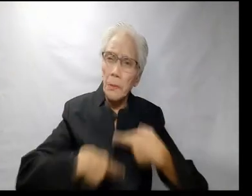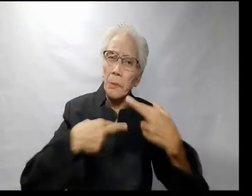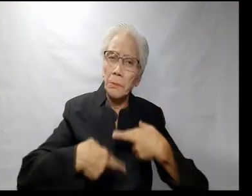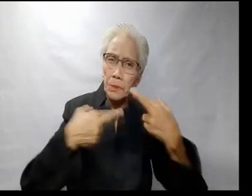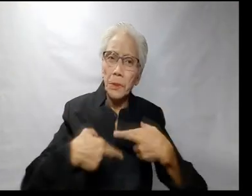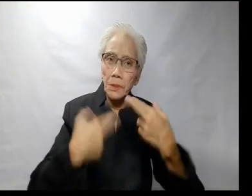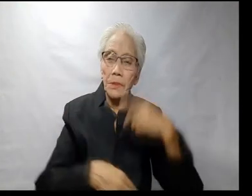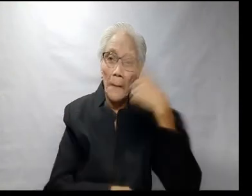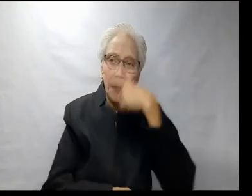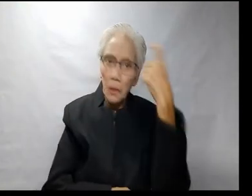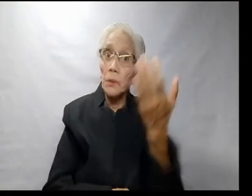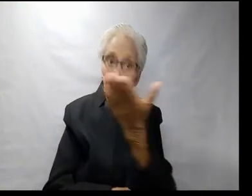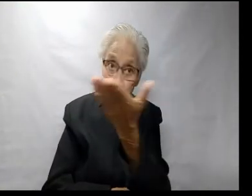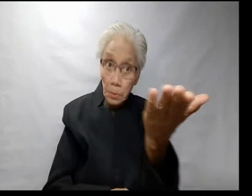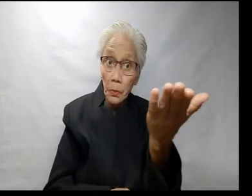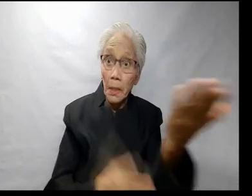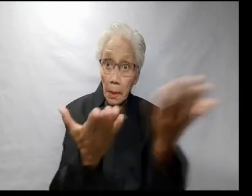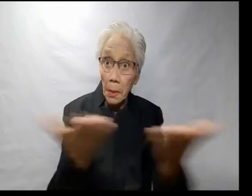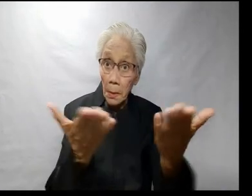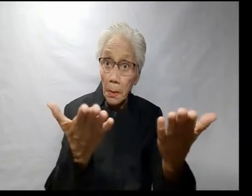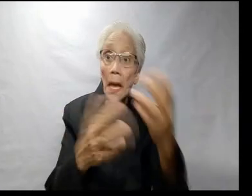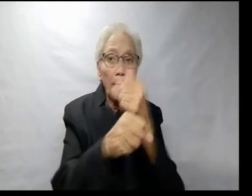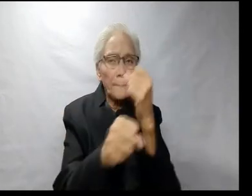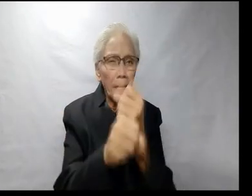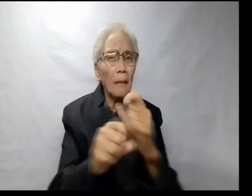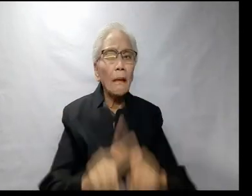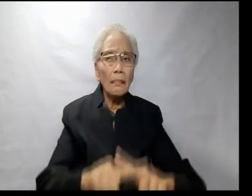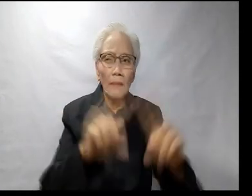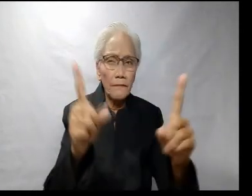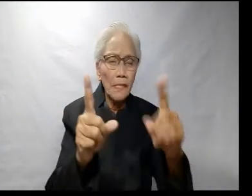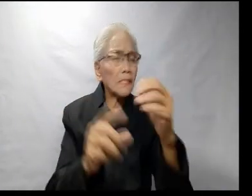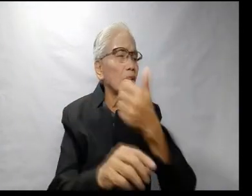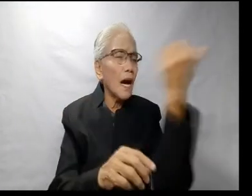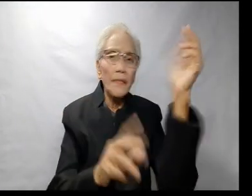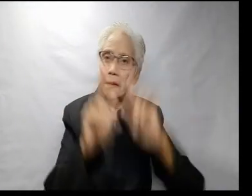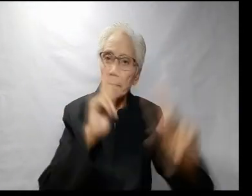And yes, heaven will rejoice because you were here